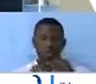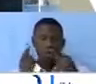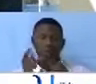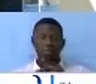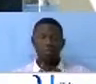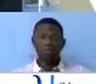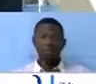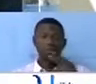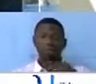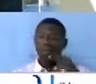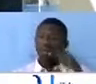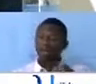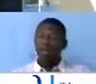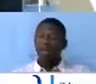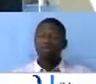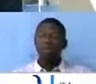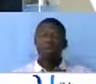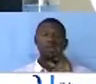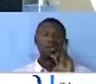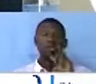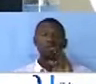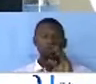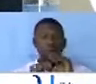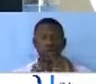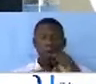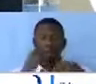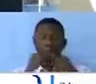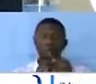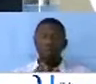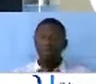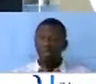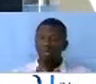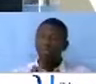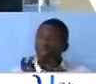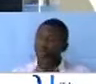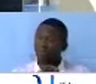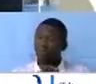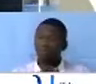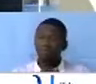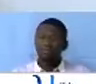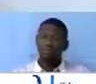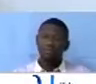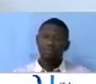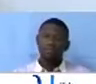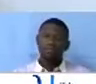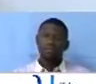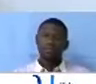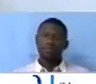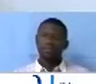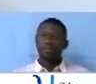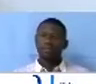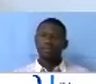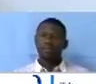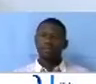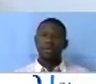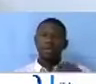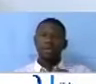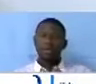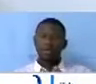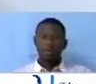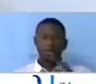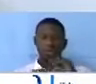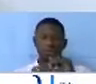leadership. Ñun waxum téway dañu ngi wax biri njit ya. And in all here this I am talking about presence because it's more important